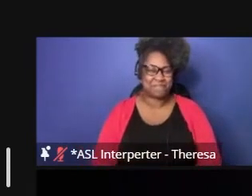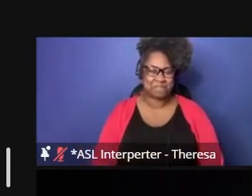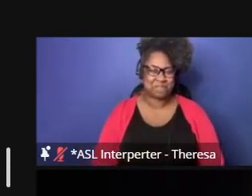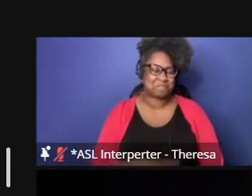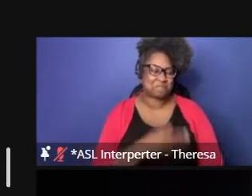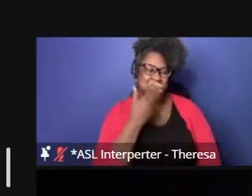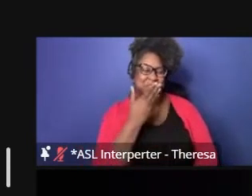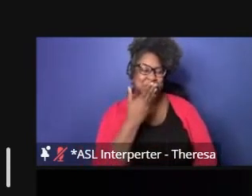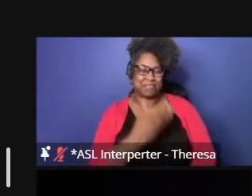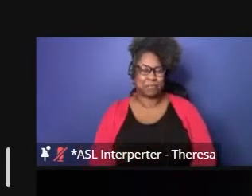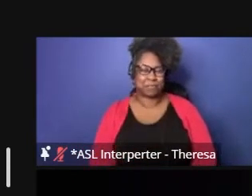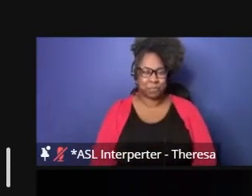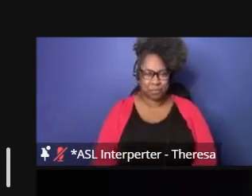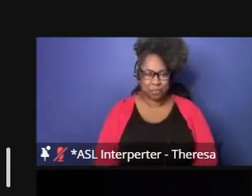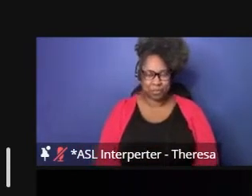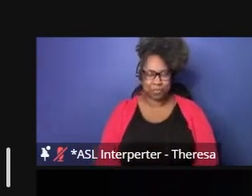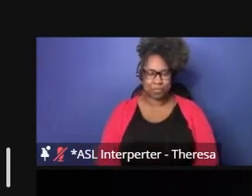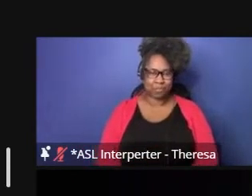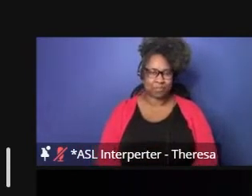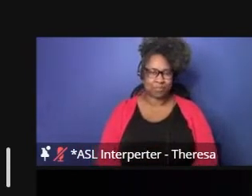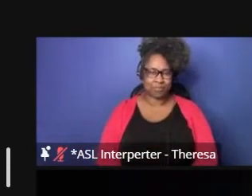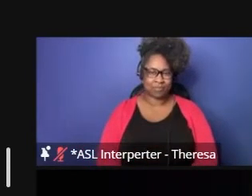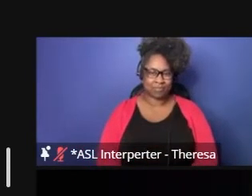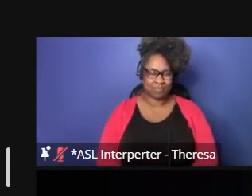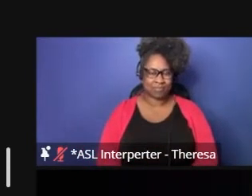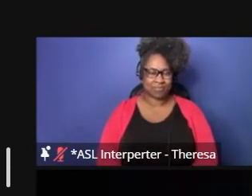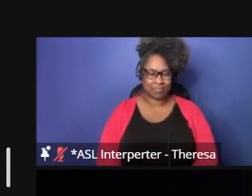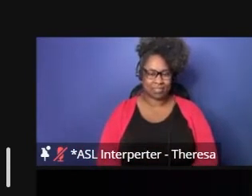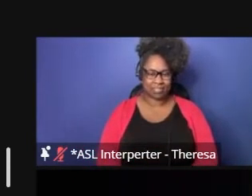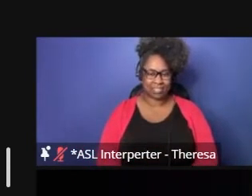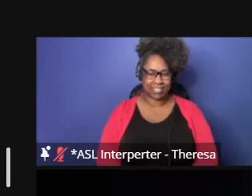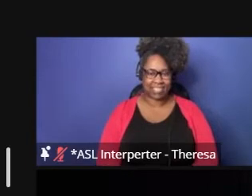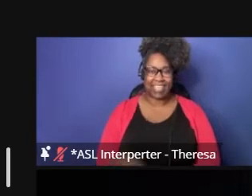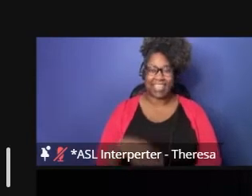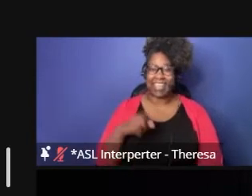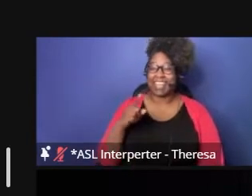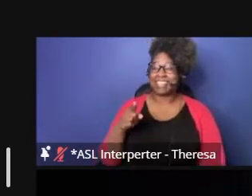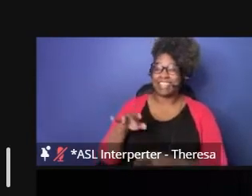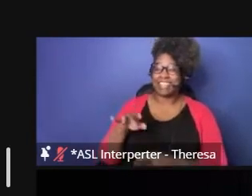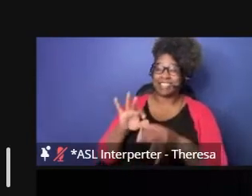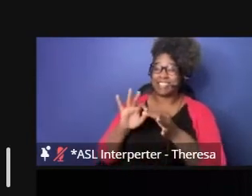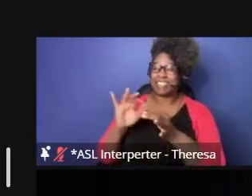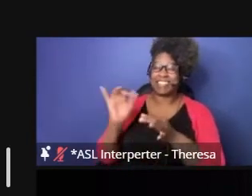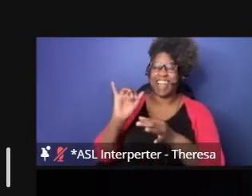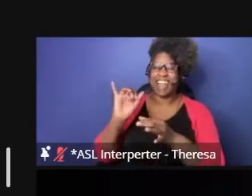Appreciate that. Great. Also interpret it as a punch in your face, Donnie. Like,